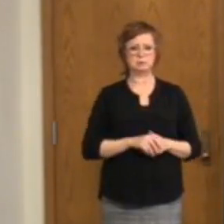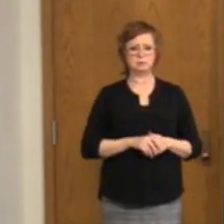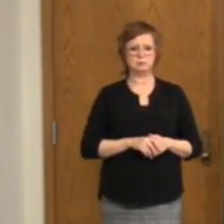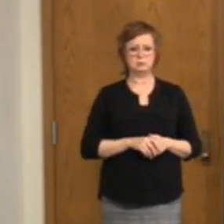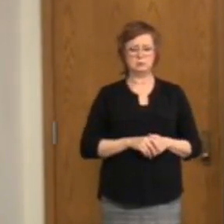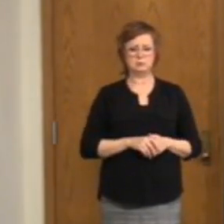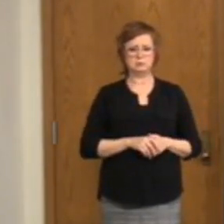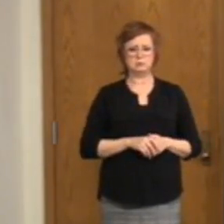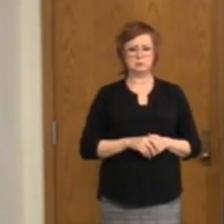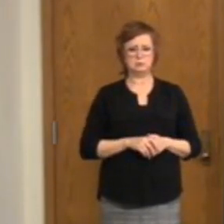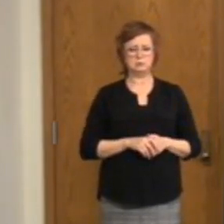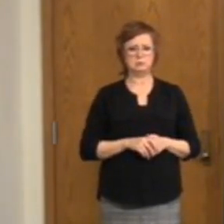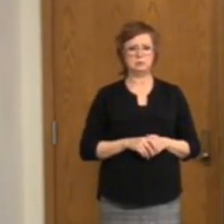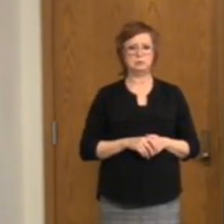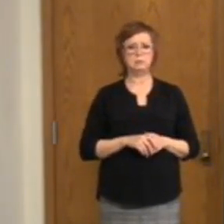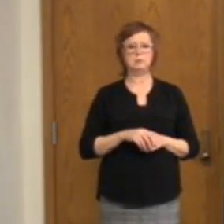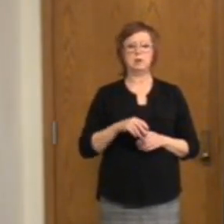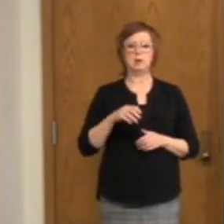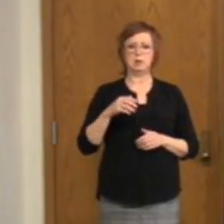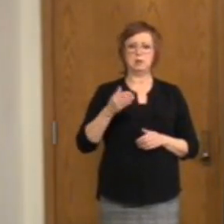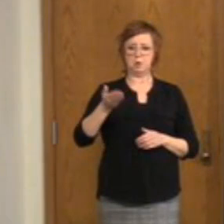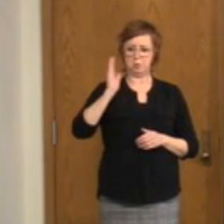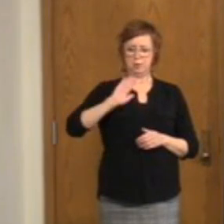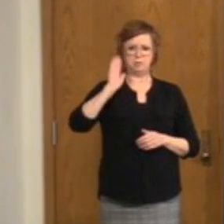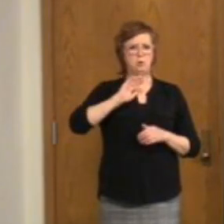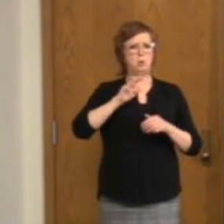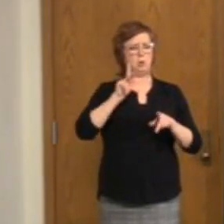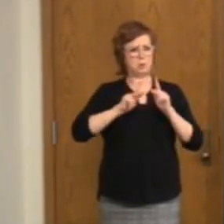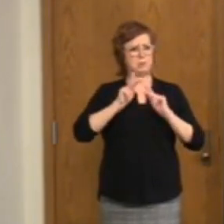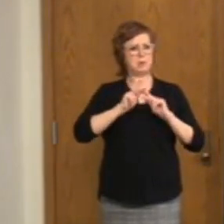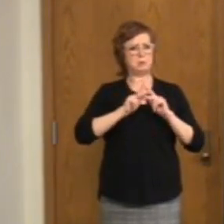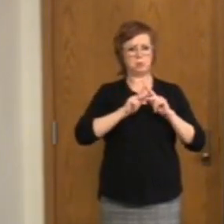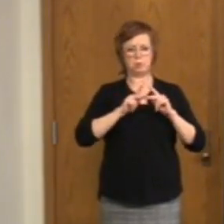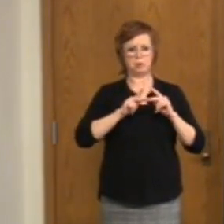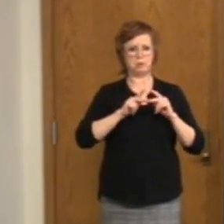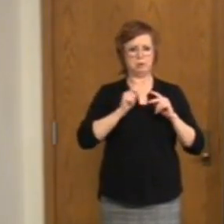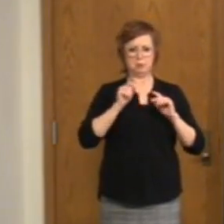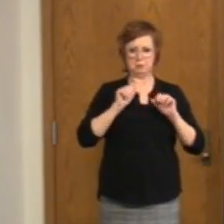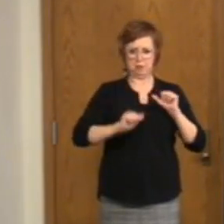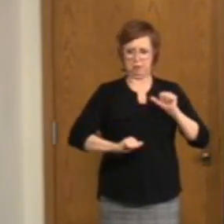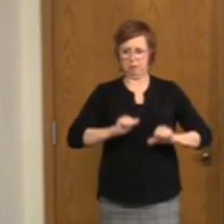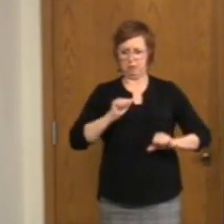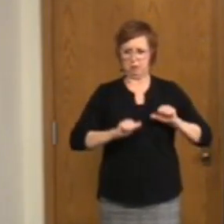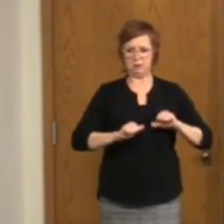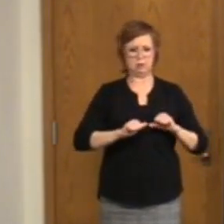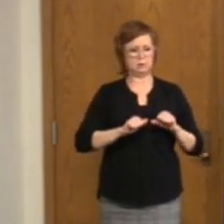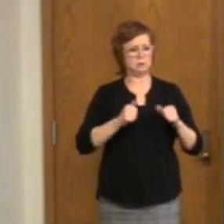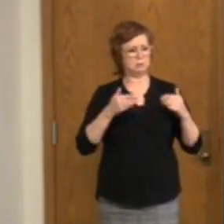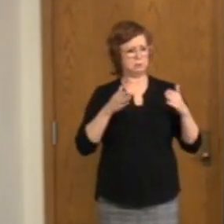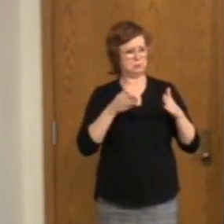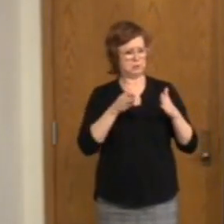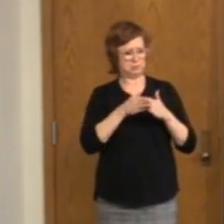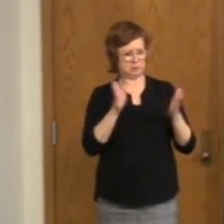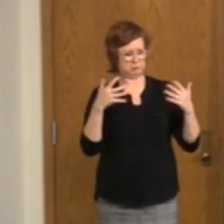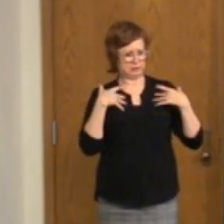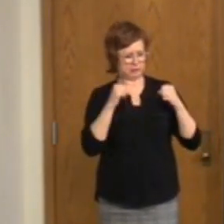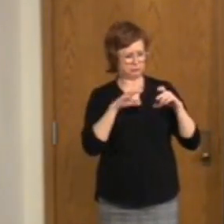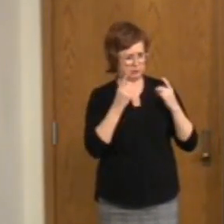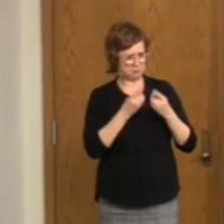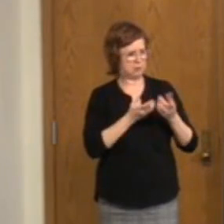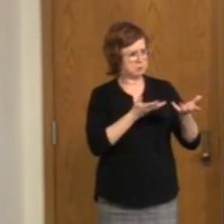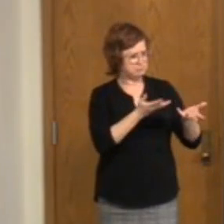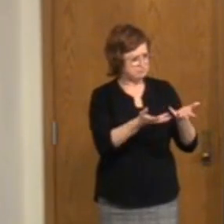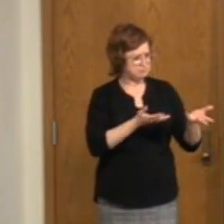in specific communities who had questions, and public health staff and healthcare providers have all worked hard to answer